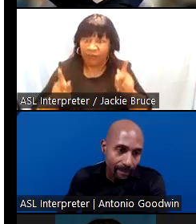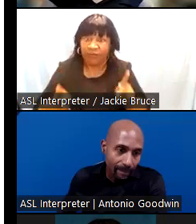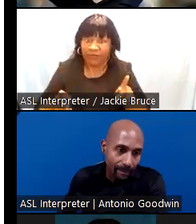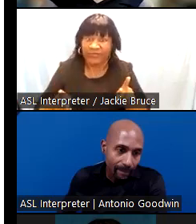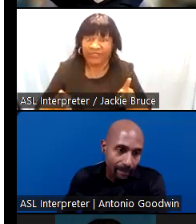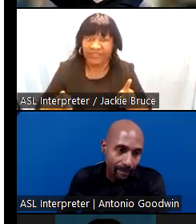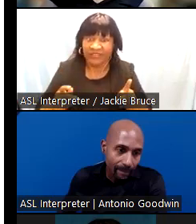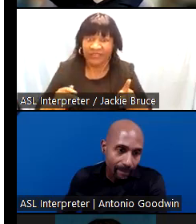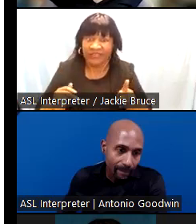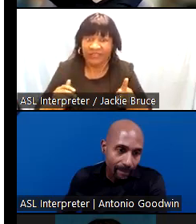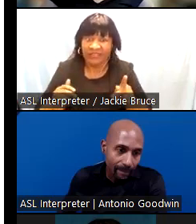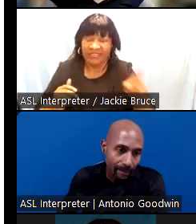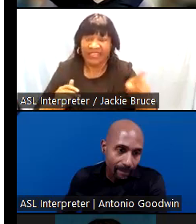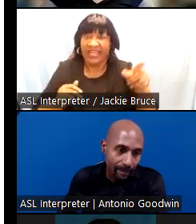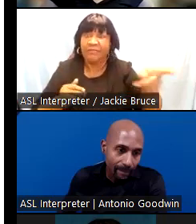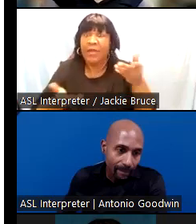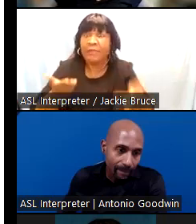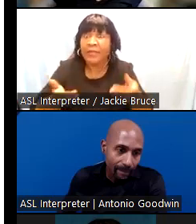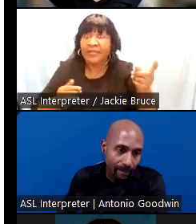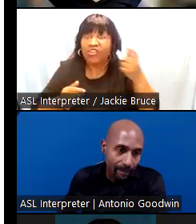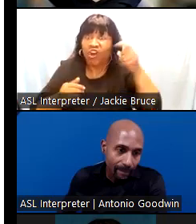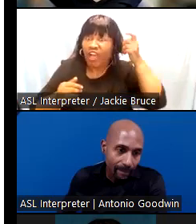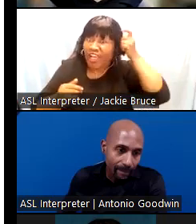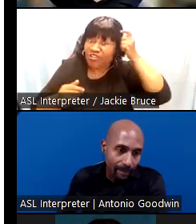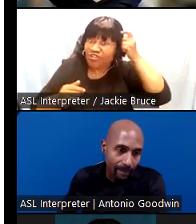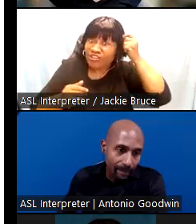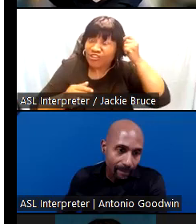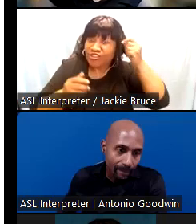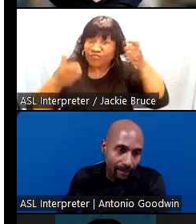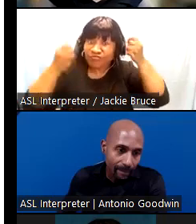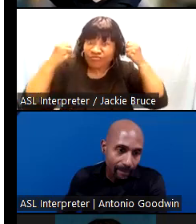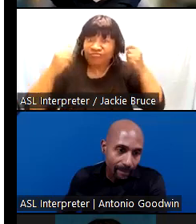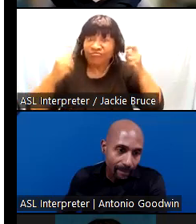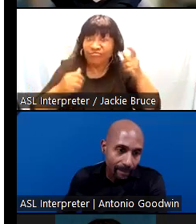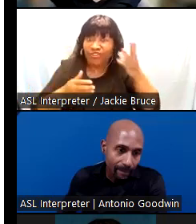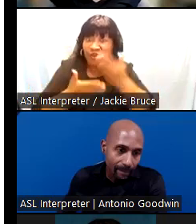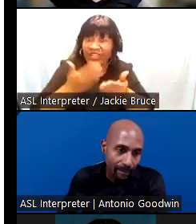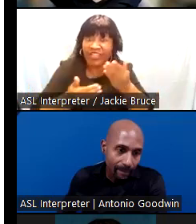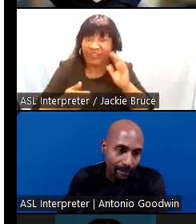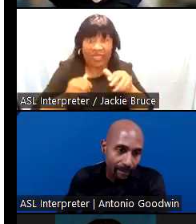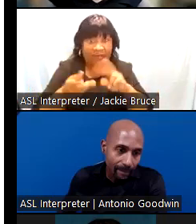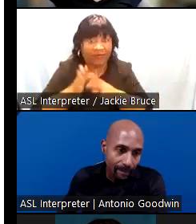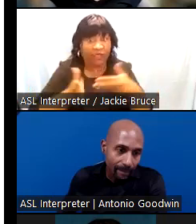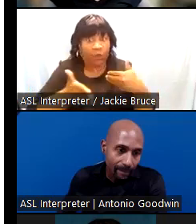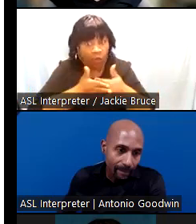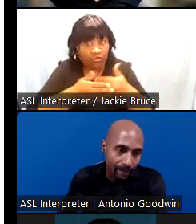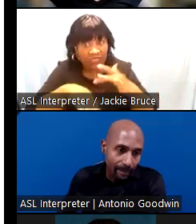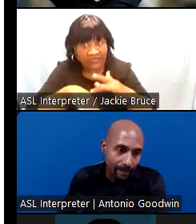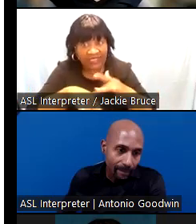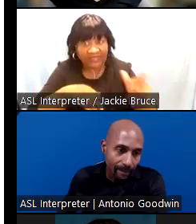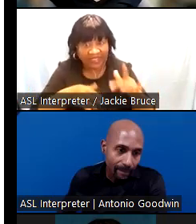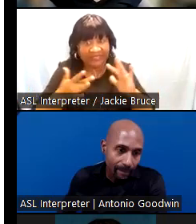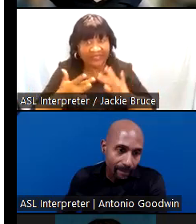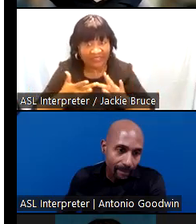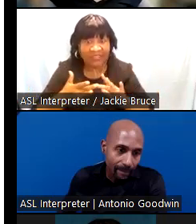hairdresser who was just touching you for 40 minutes. So, this is all close contact and touch.